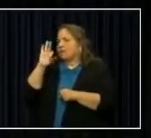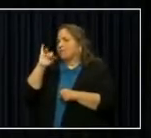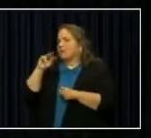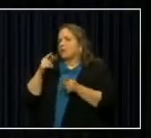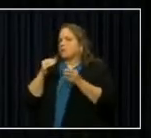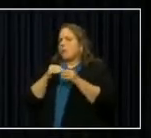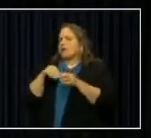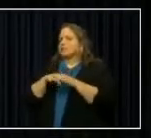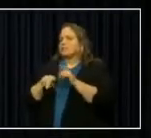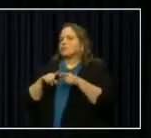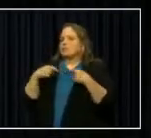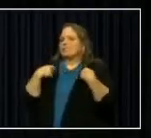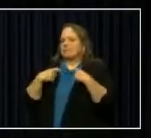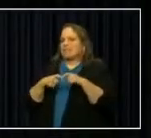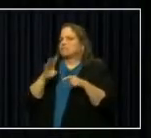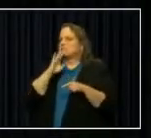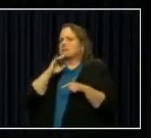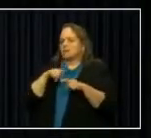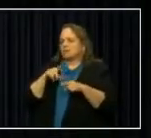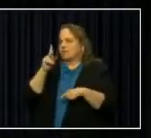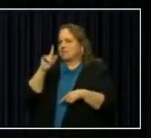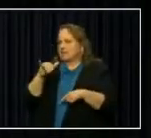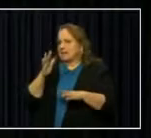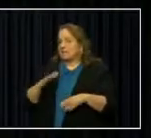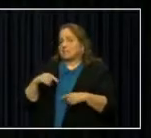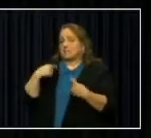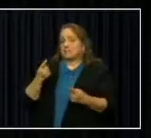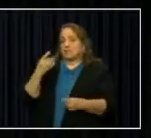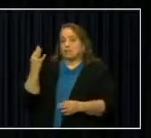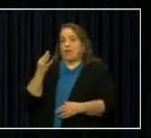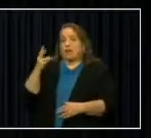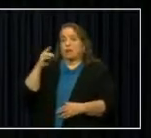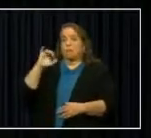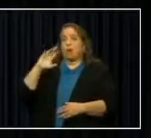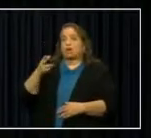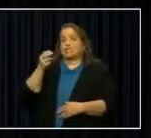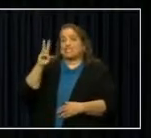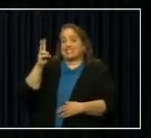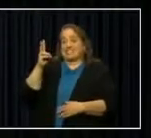Kentucky? All right, since Friday, March 6th, our website,